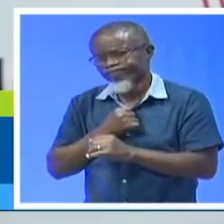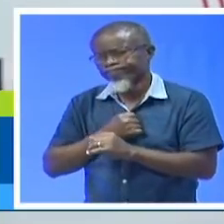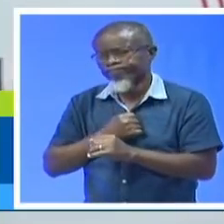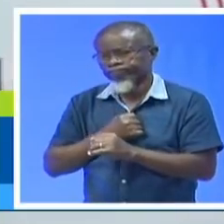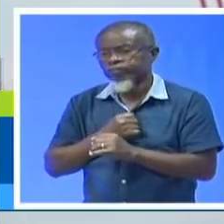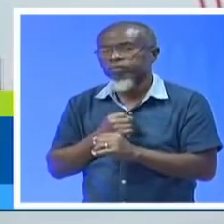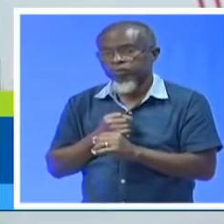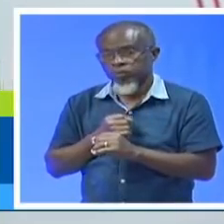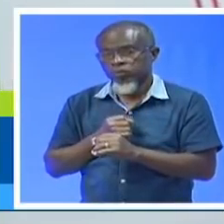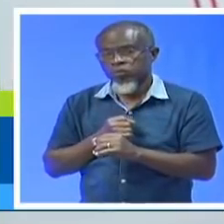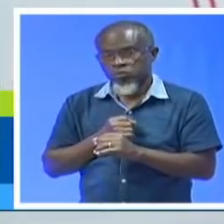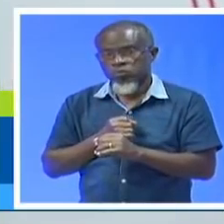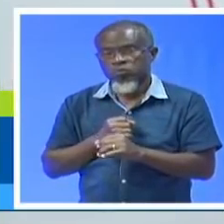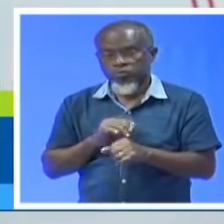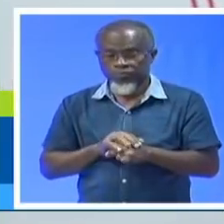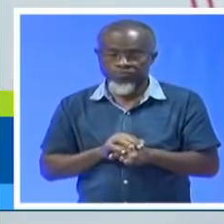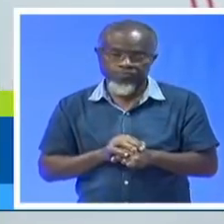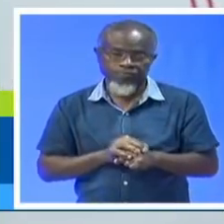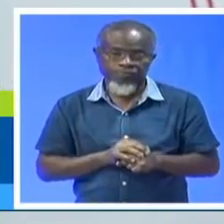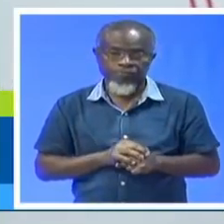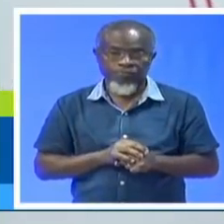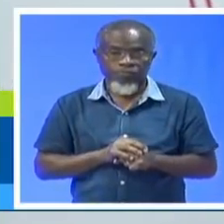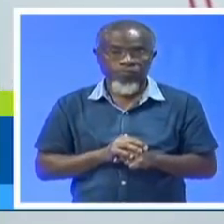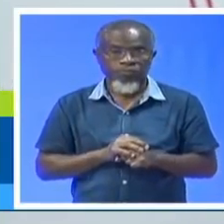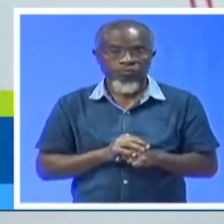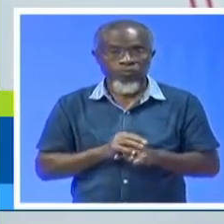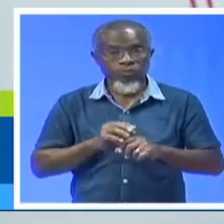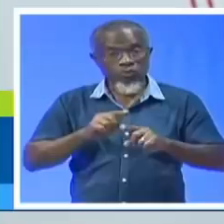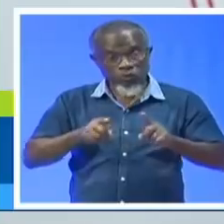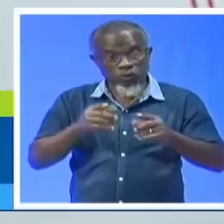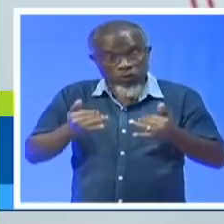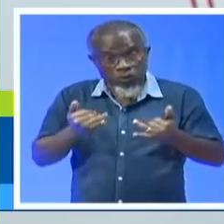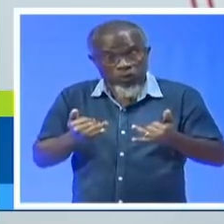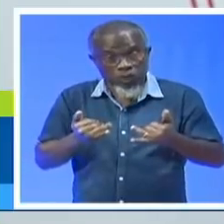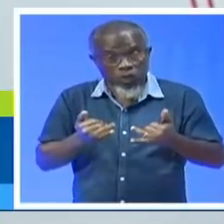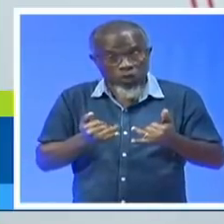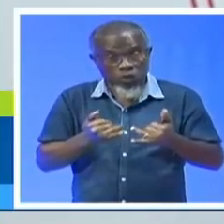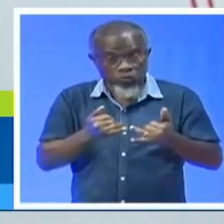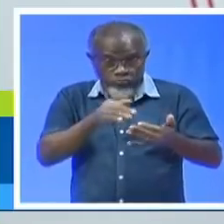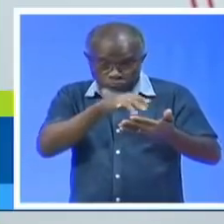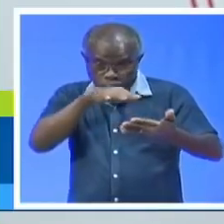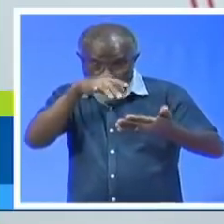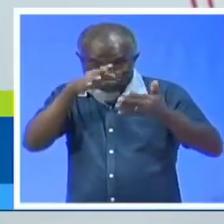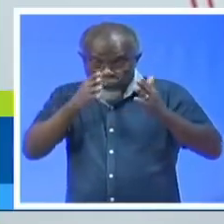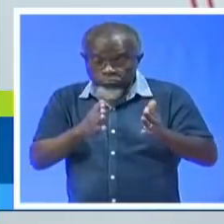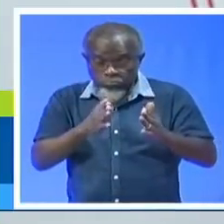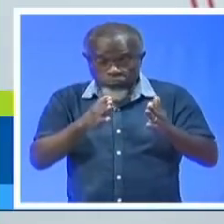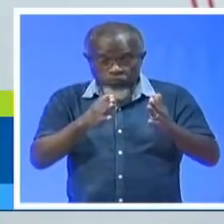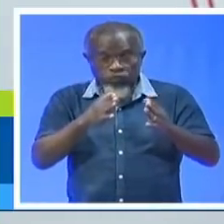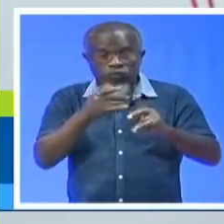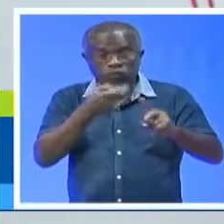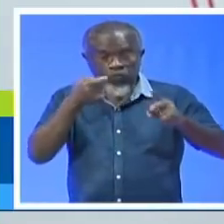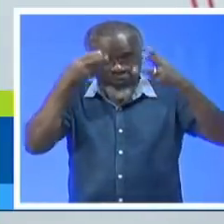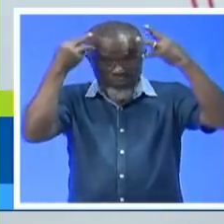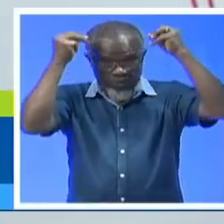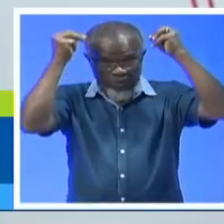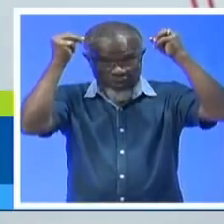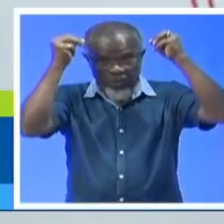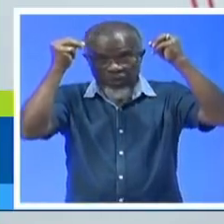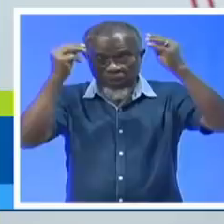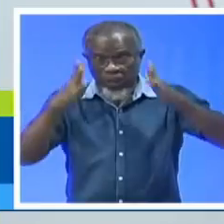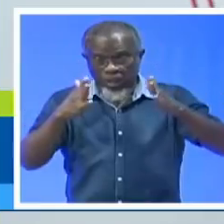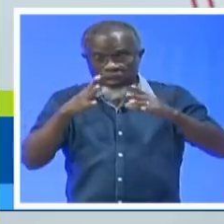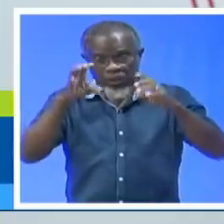Right. So I have an update about students. Now this update from the ministry, from my colleague, the Minister of